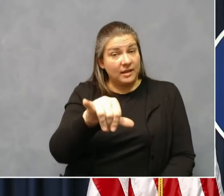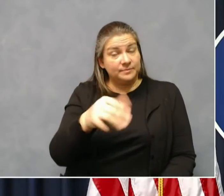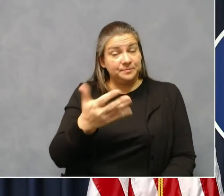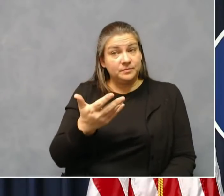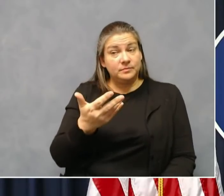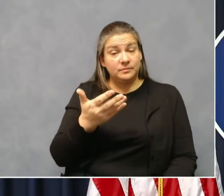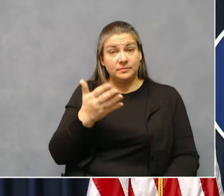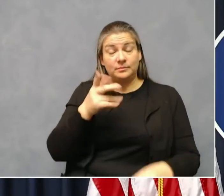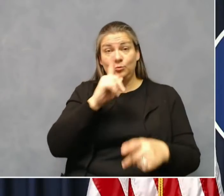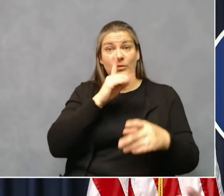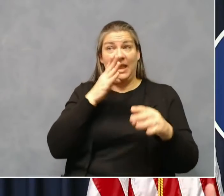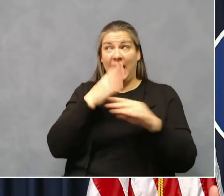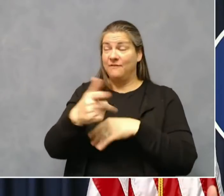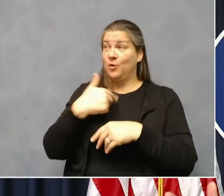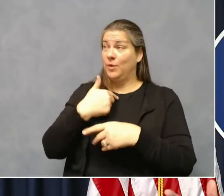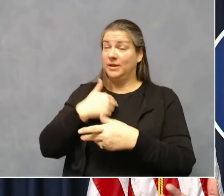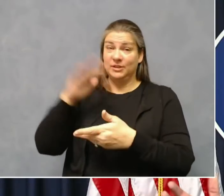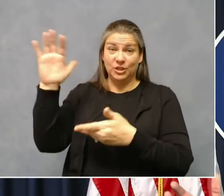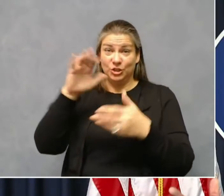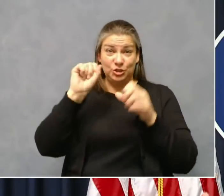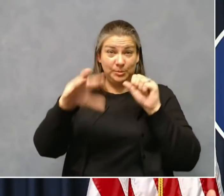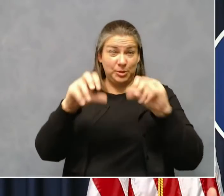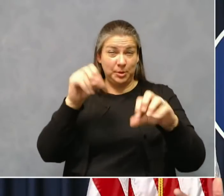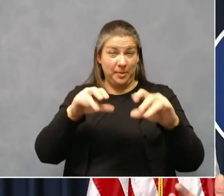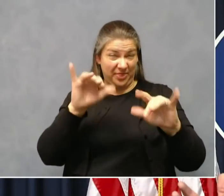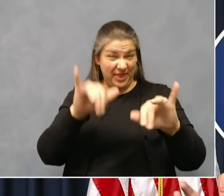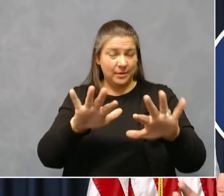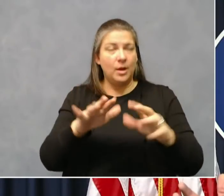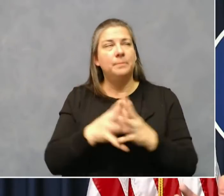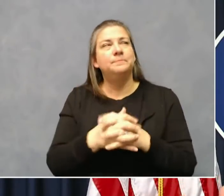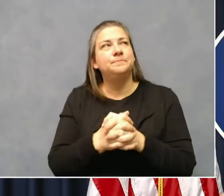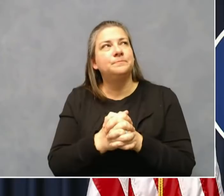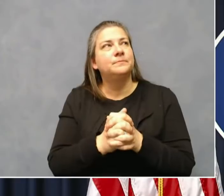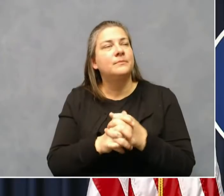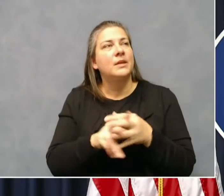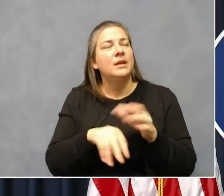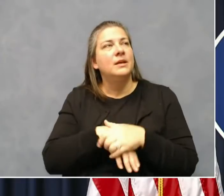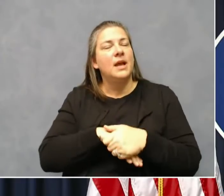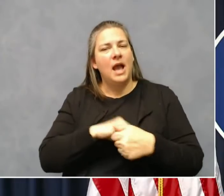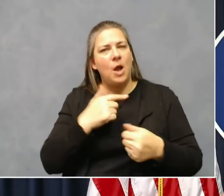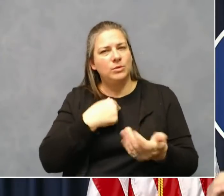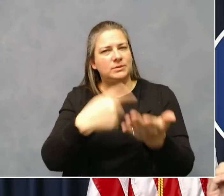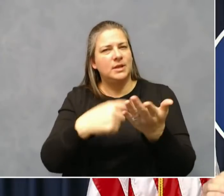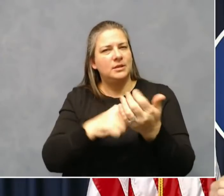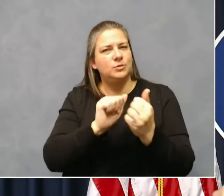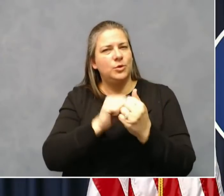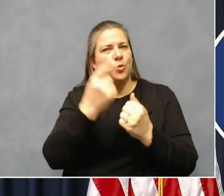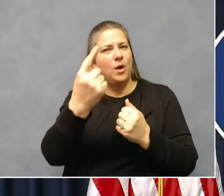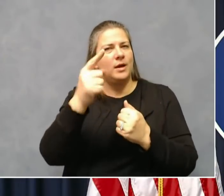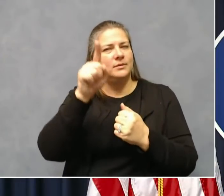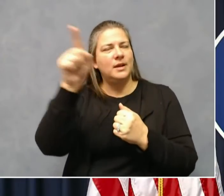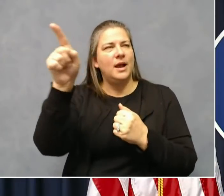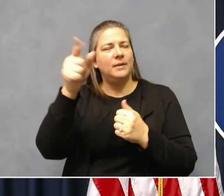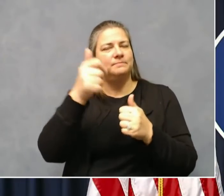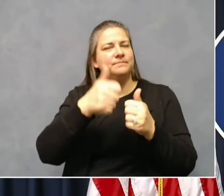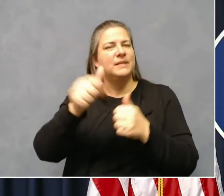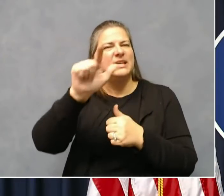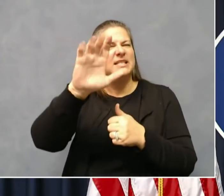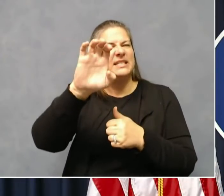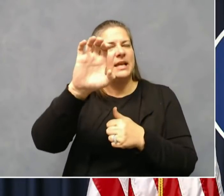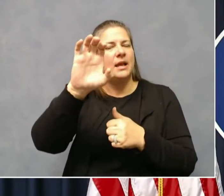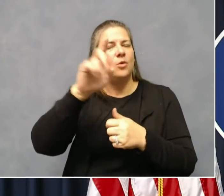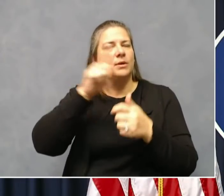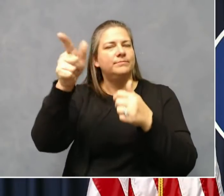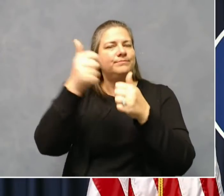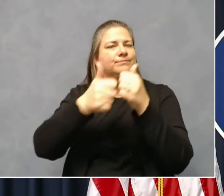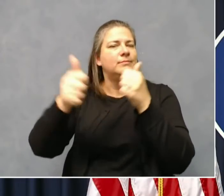set of shipments. But I was talking to at least one major system CEO, and he was talking about how they'd already gone